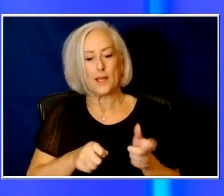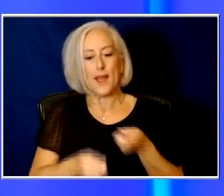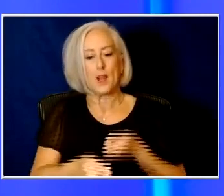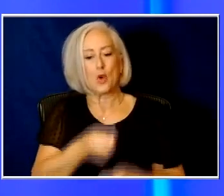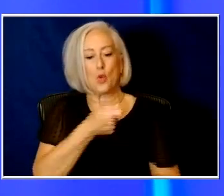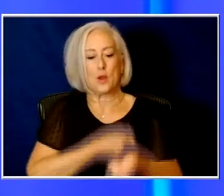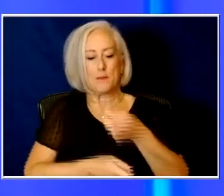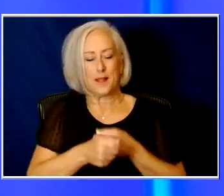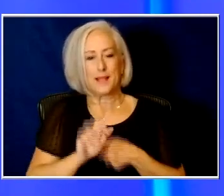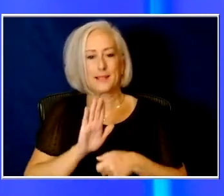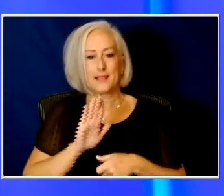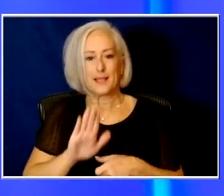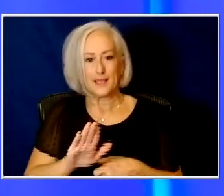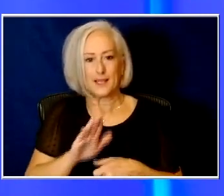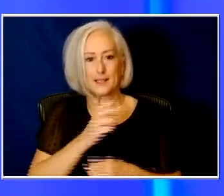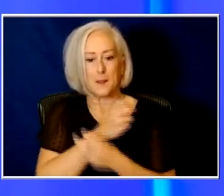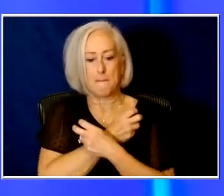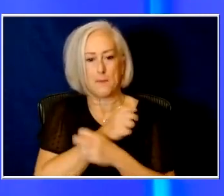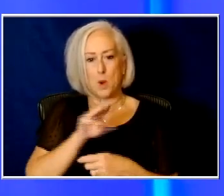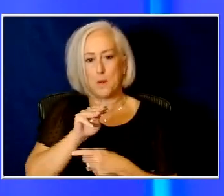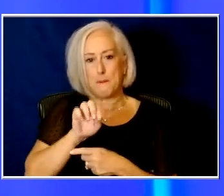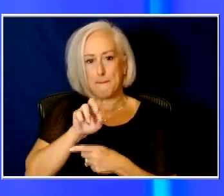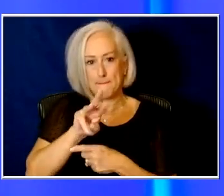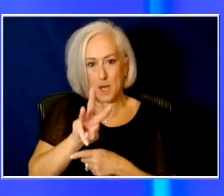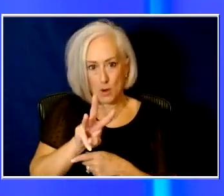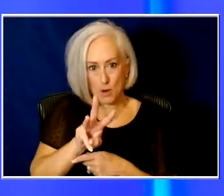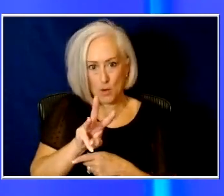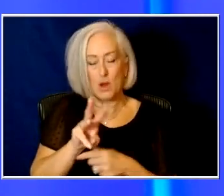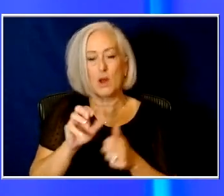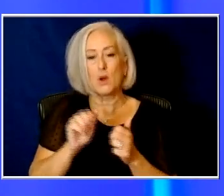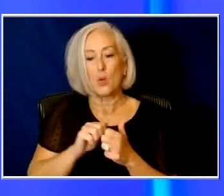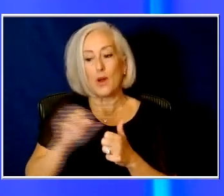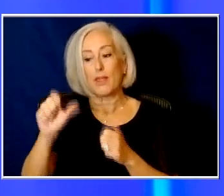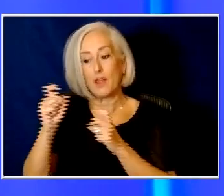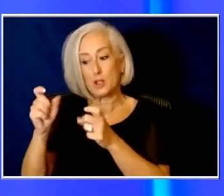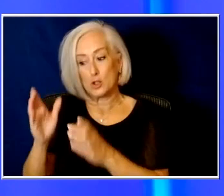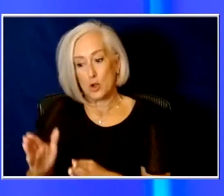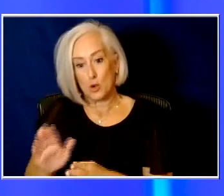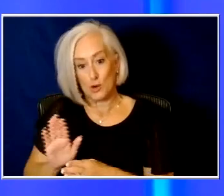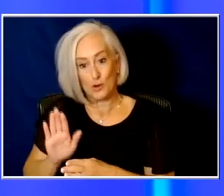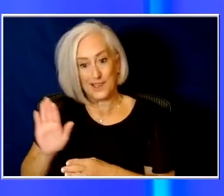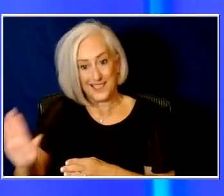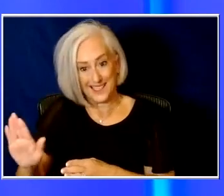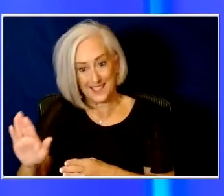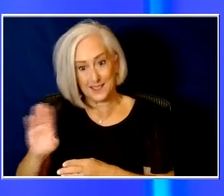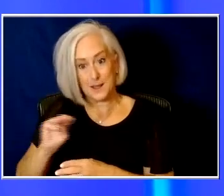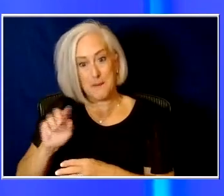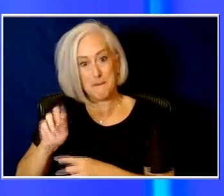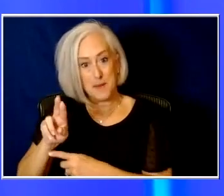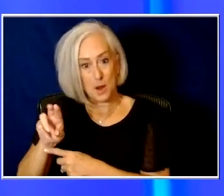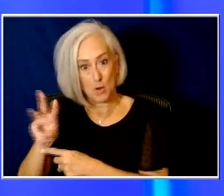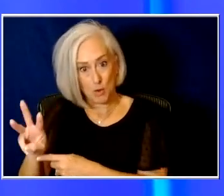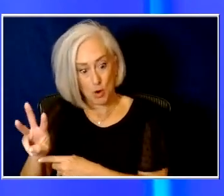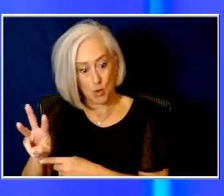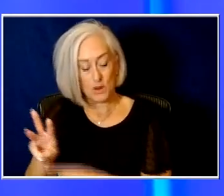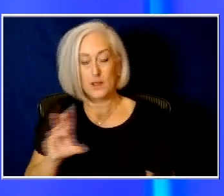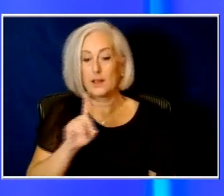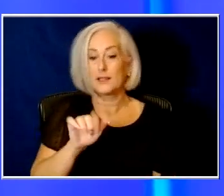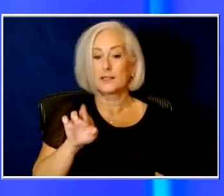bone marrow transplant or a stem cell transplant. And David was lucky because, as you can see from the video, he